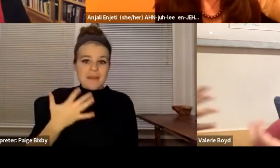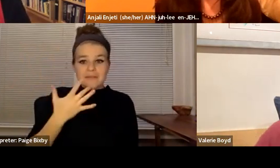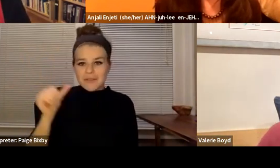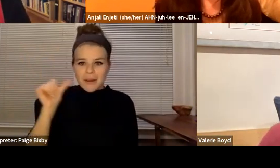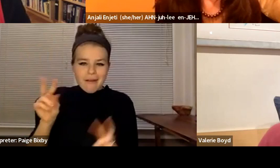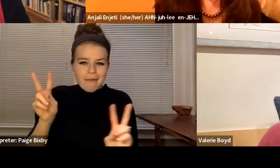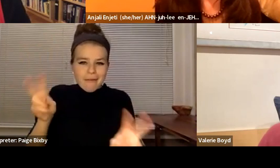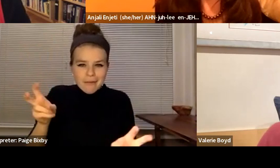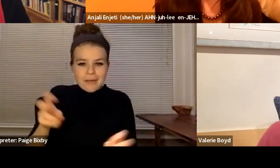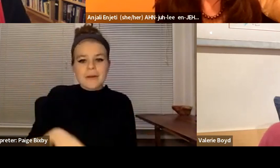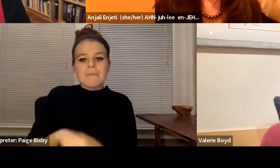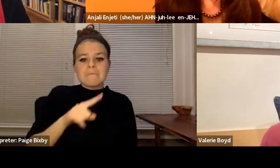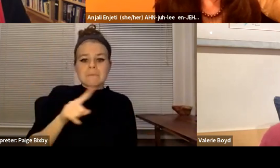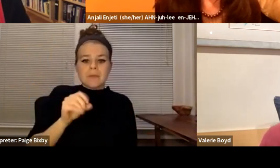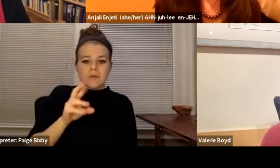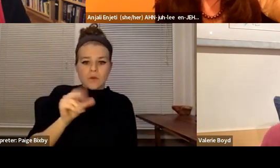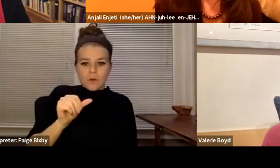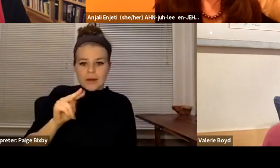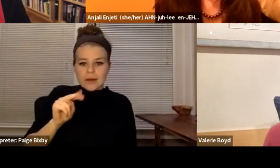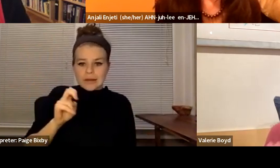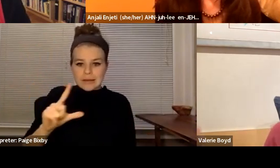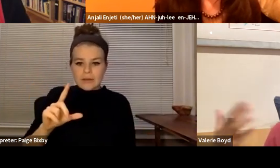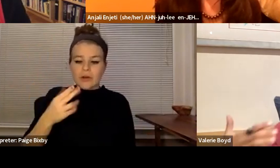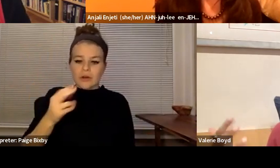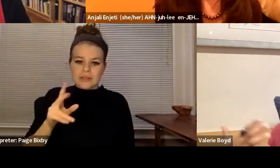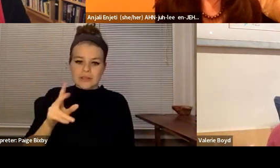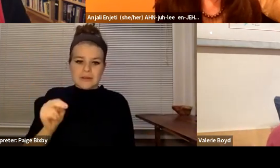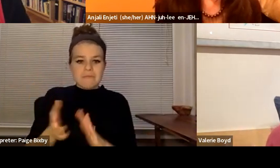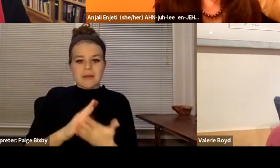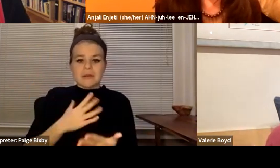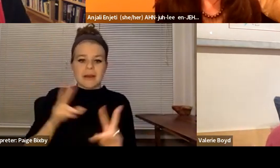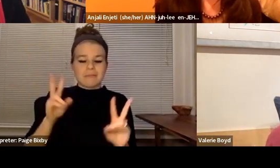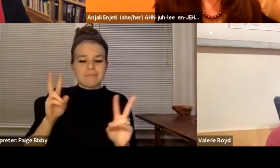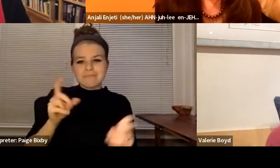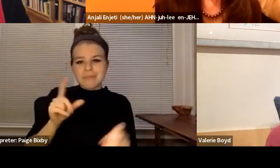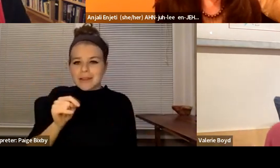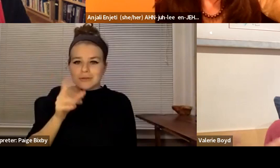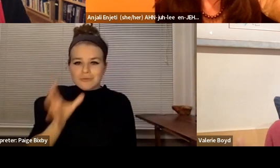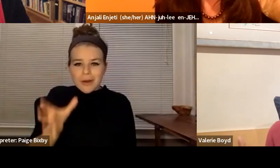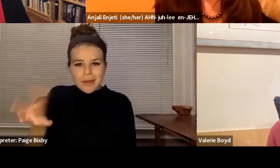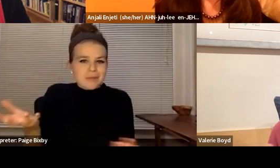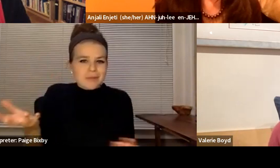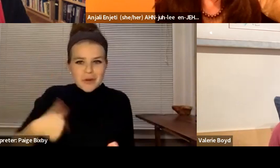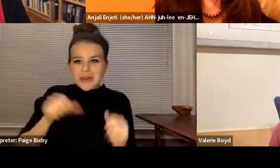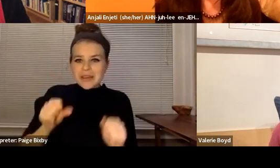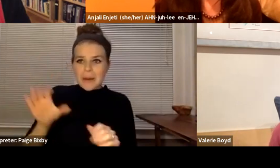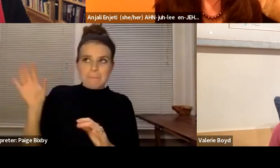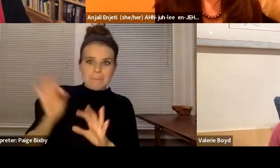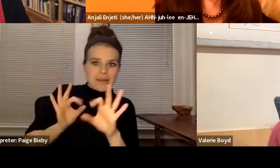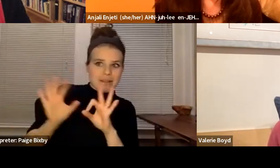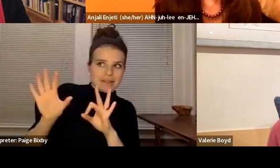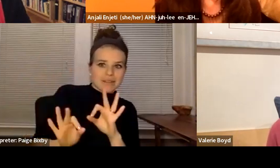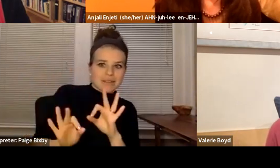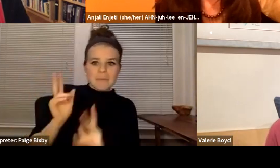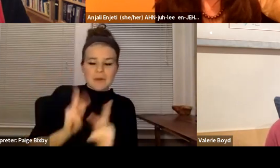like Zora Neale Hurston becomes my literary grandmother. And so we get to choose our lineage, and our lineage sometimes chooses us